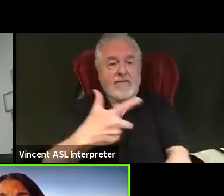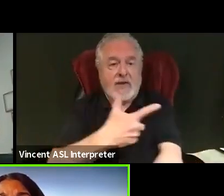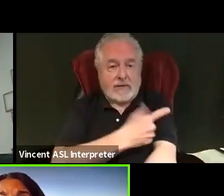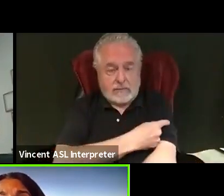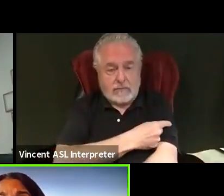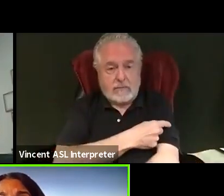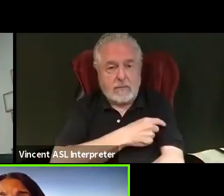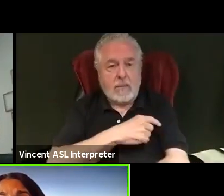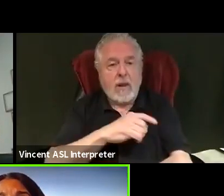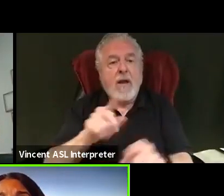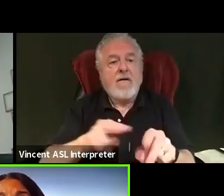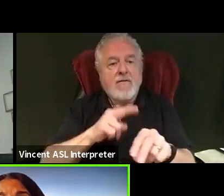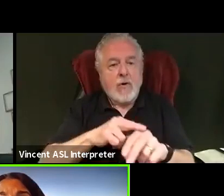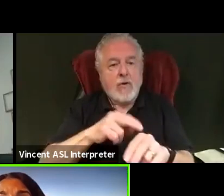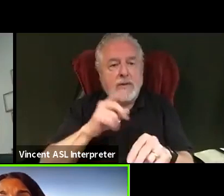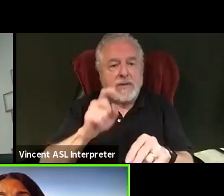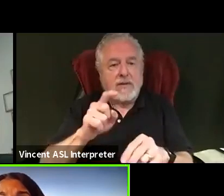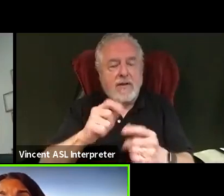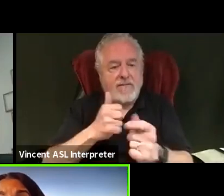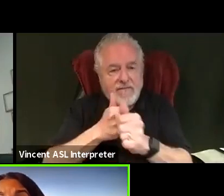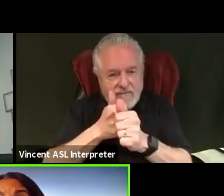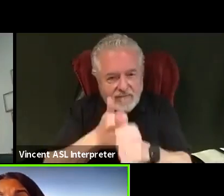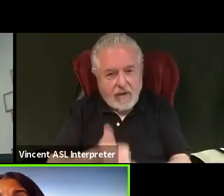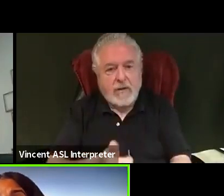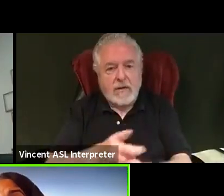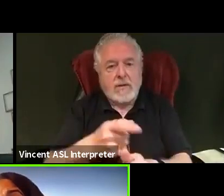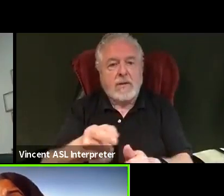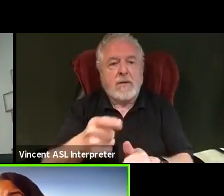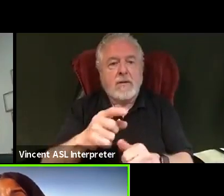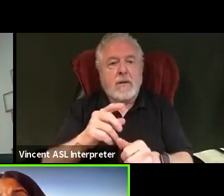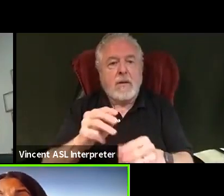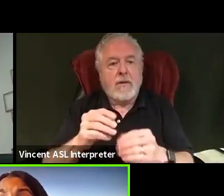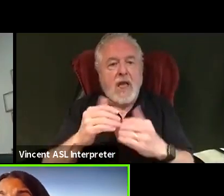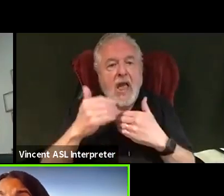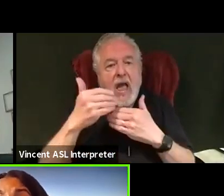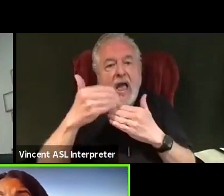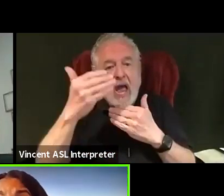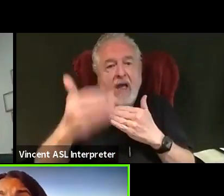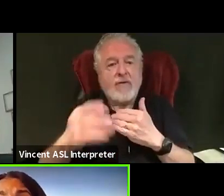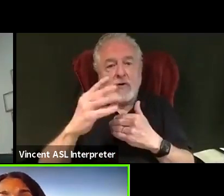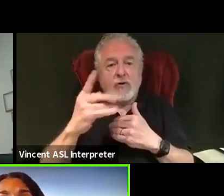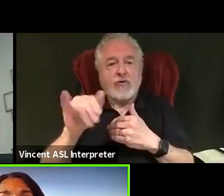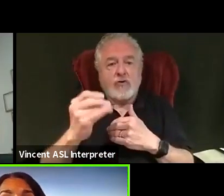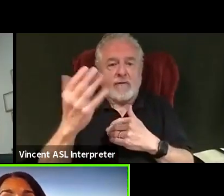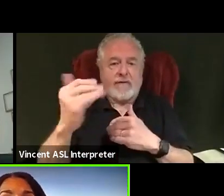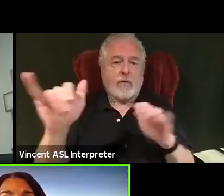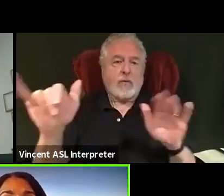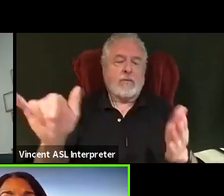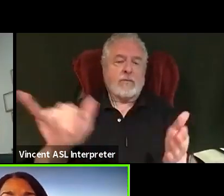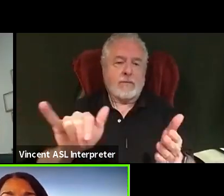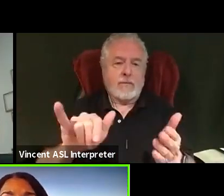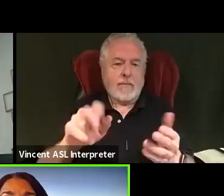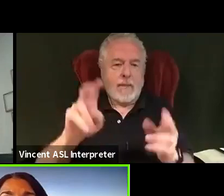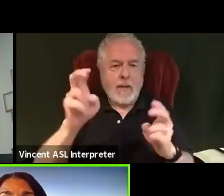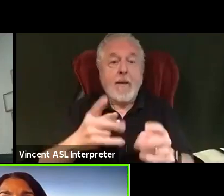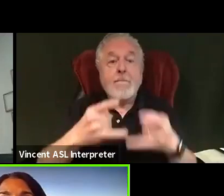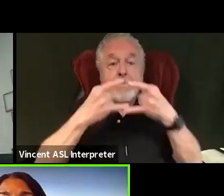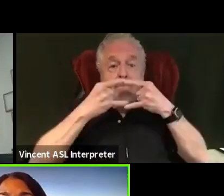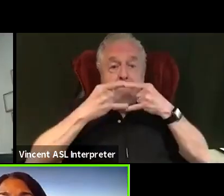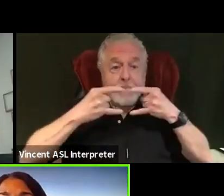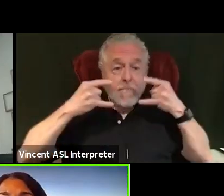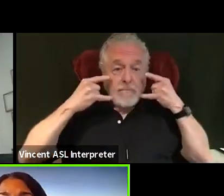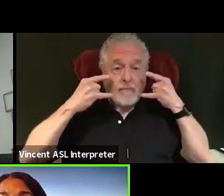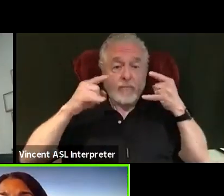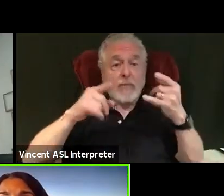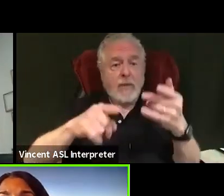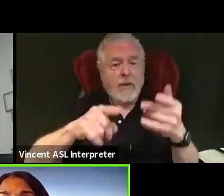vaccinated. And of course, we're going to need to follow these mitigation measures after June 15th as well. On the issue of masks, I know there's